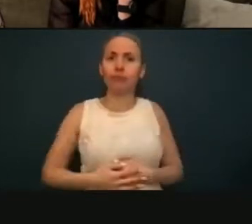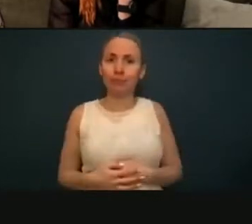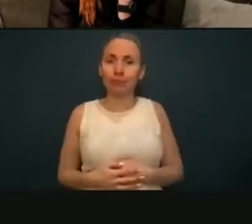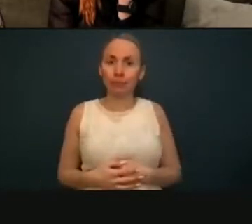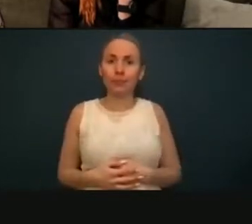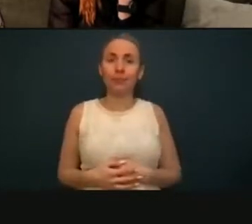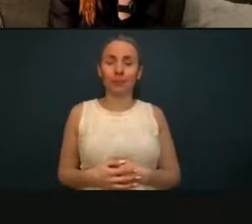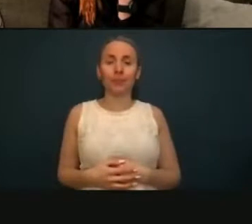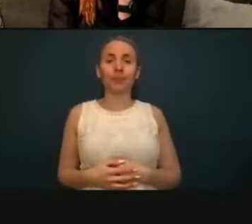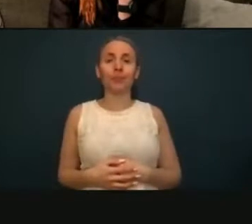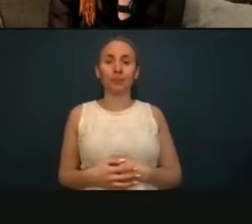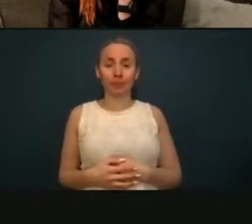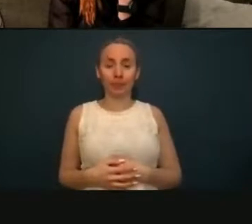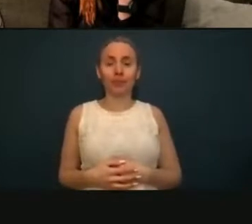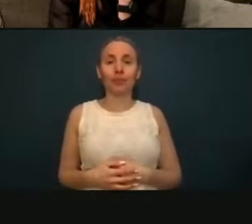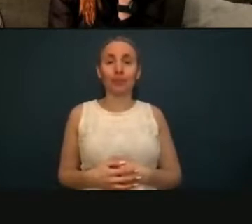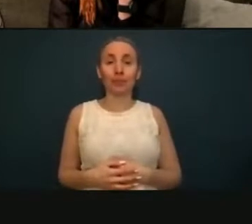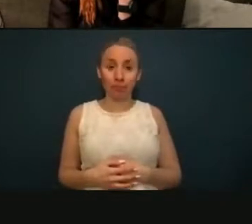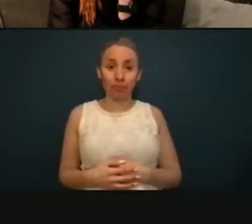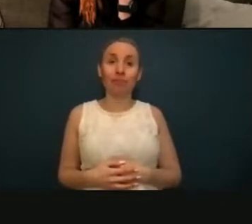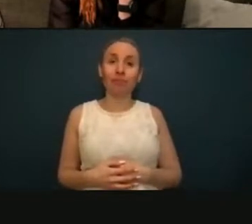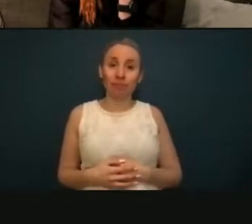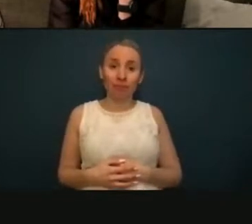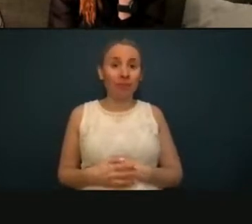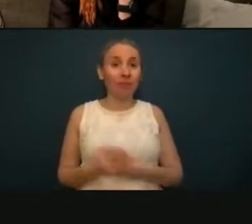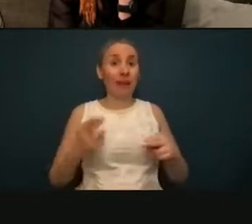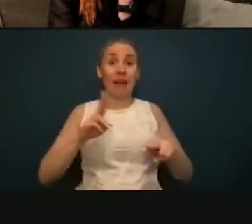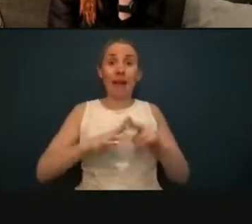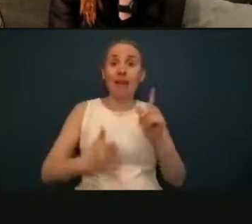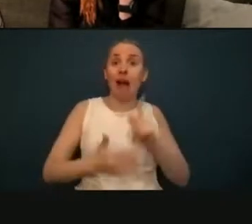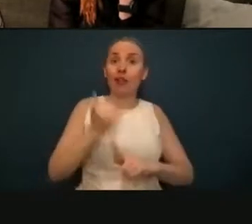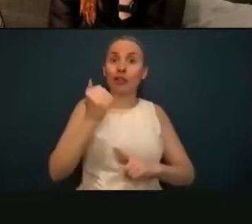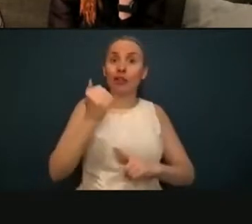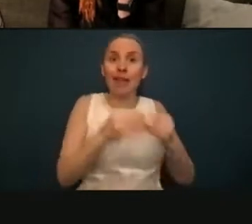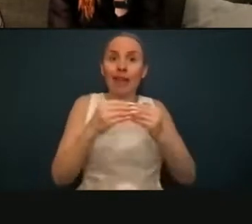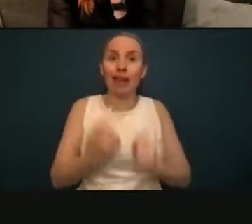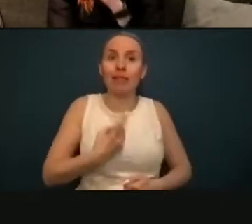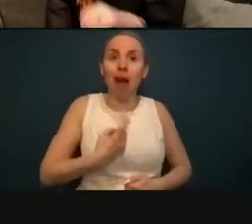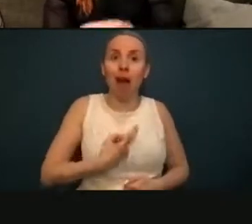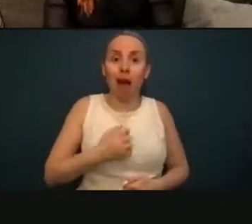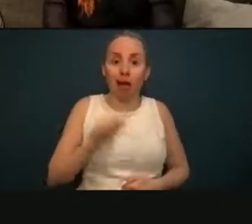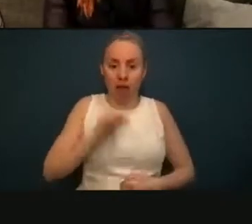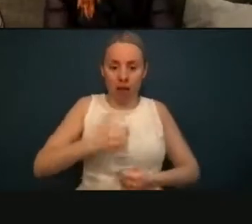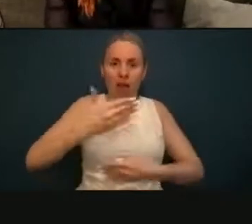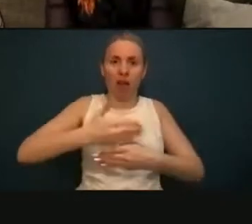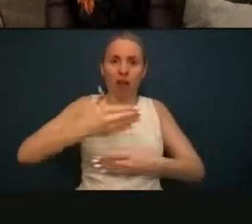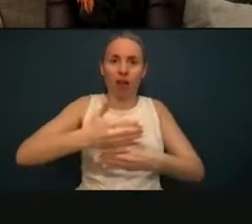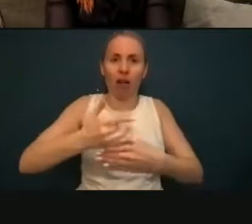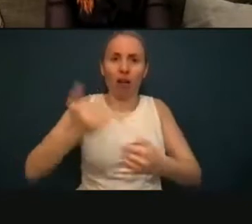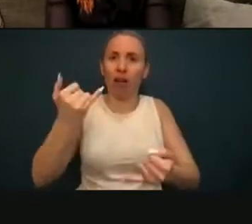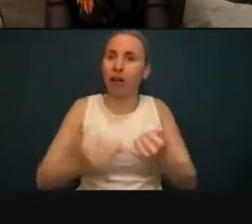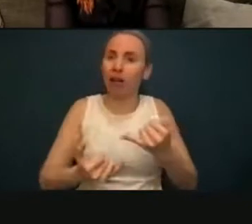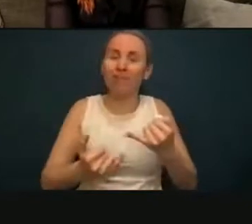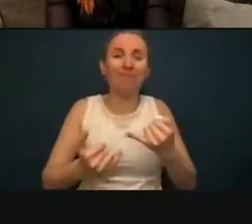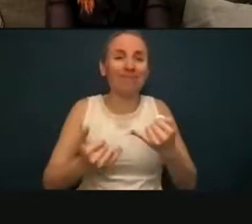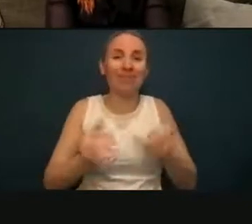nothing worse than, you know, people being set up to fail. So yeah, the infrastructure and support systems are super important. Okay, so I'm